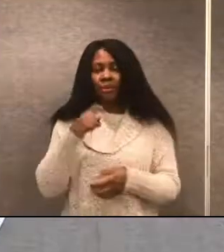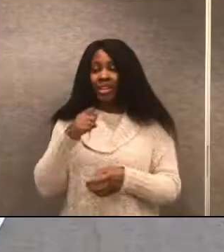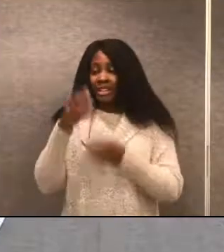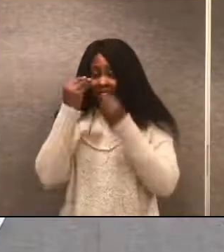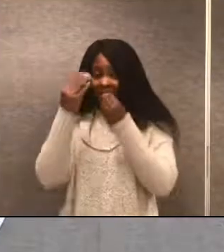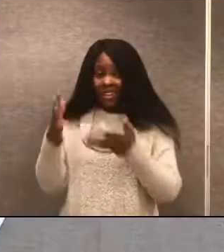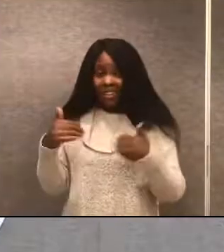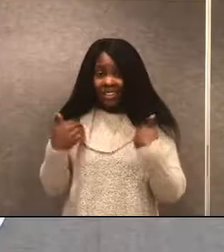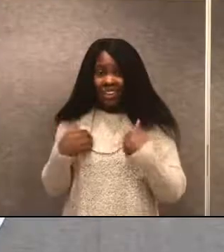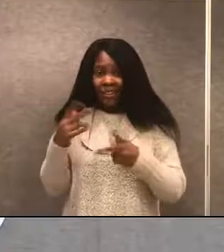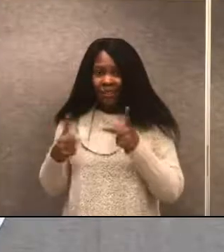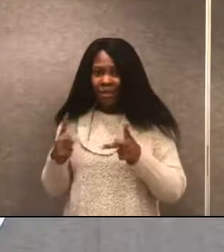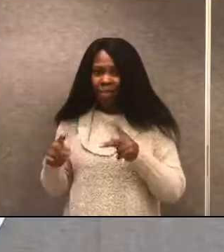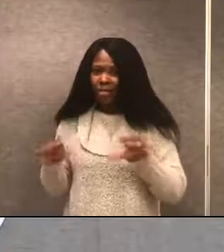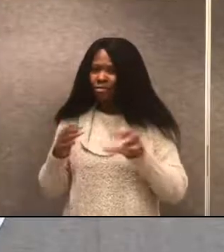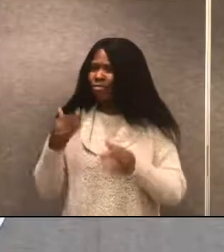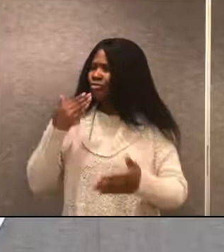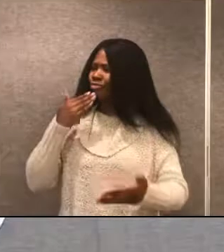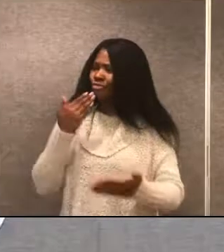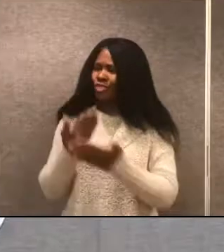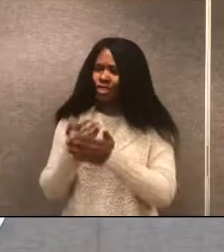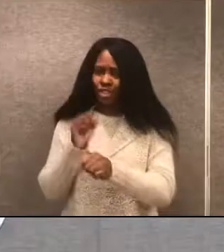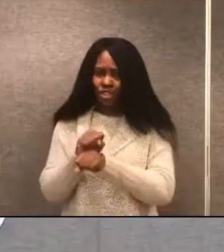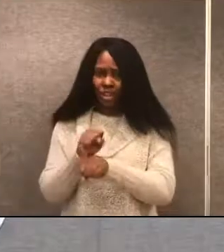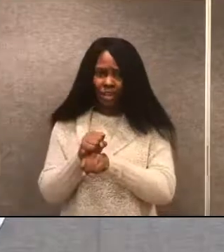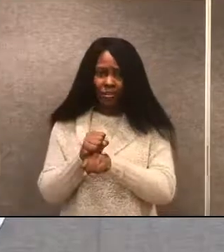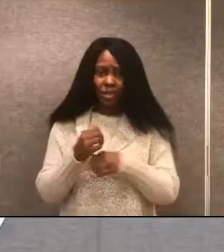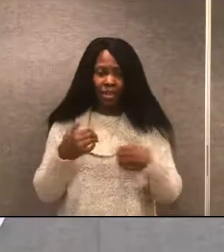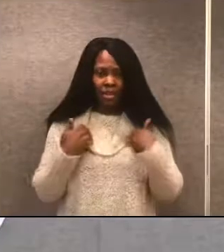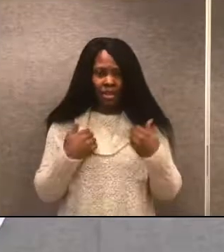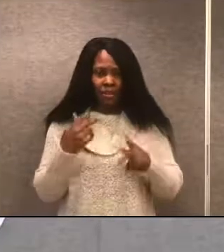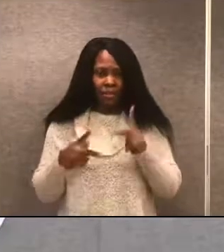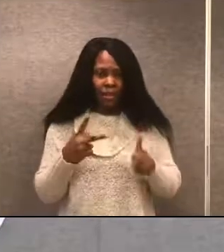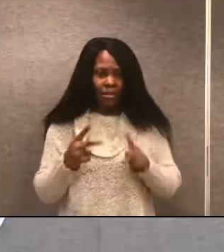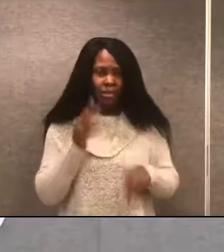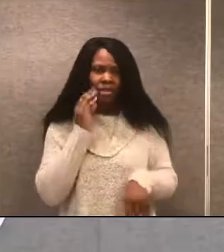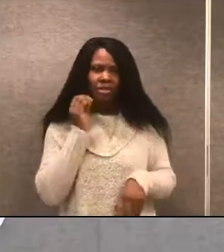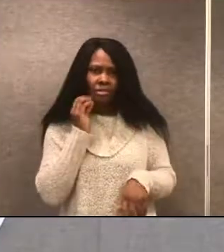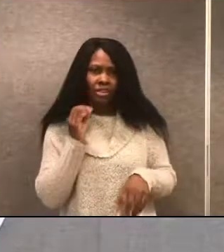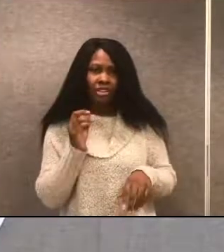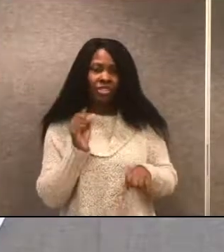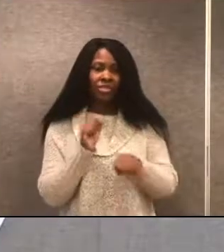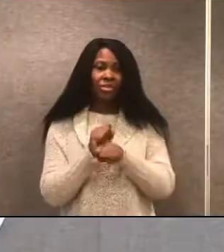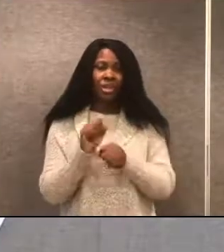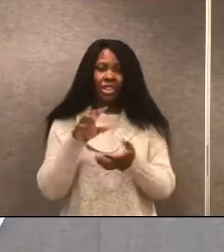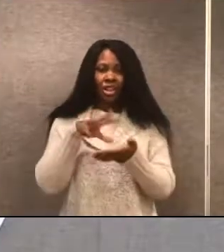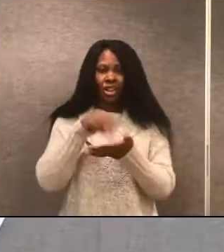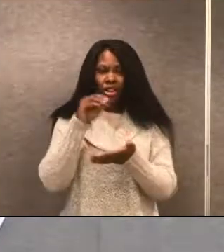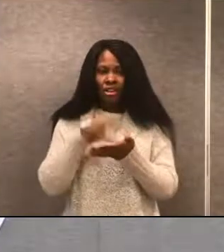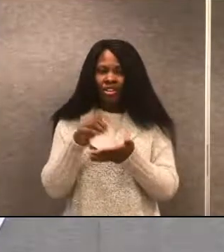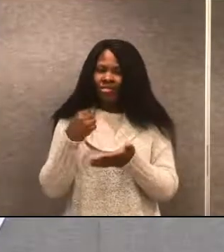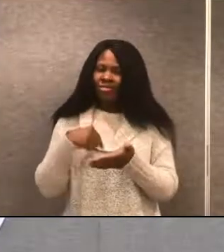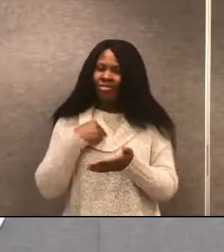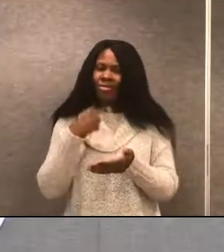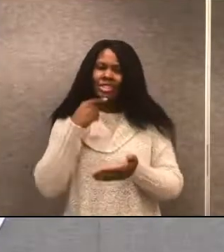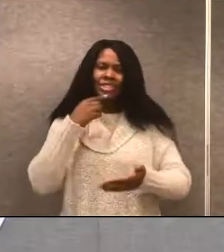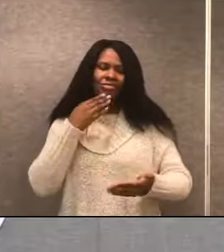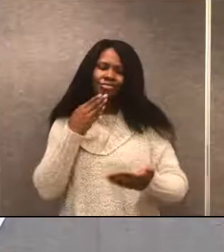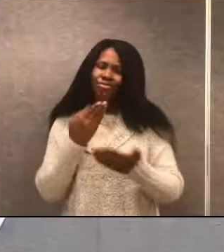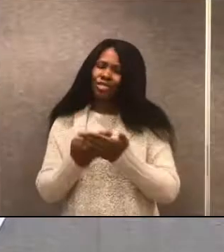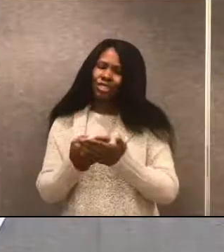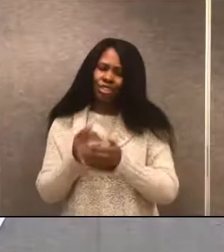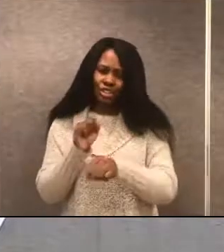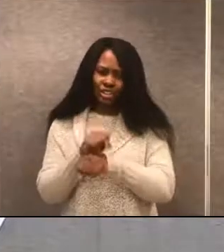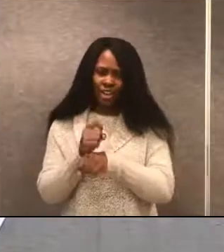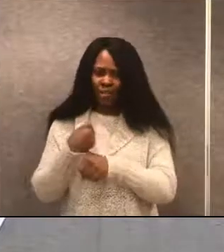job. These young people, what they have went through in terms of the learning piece, we commend our young people, and we're proud of our